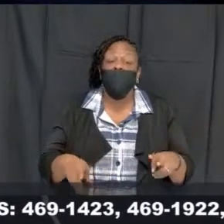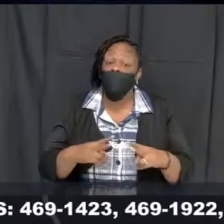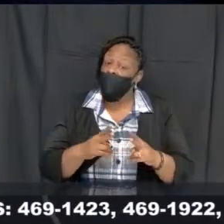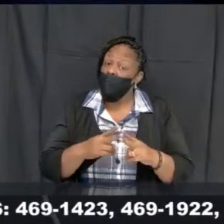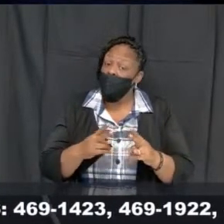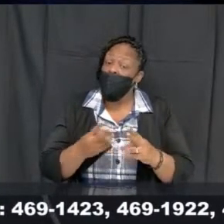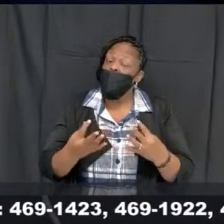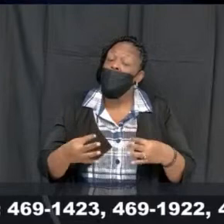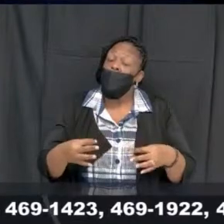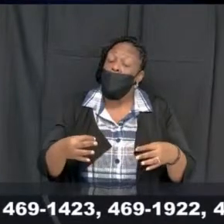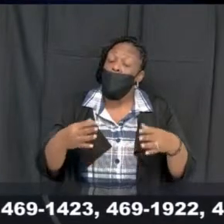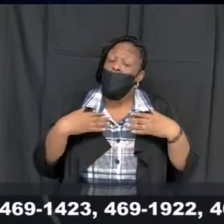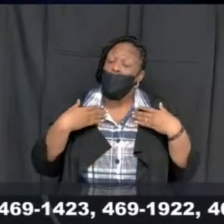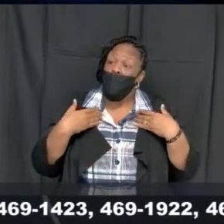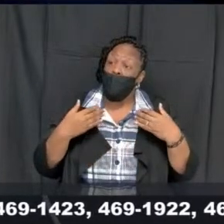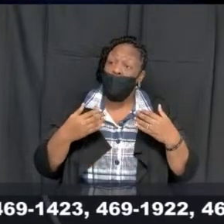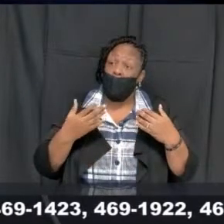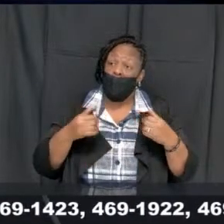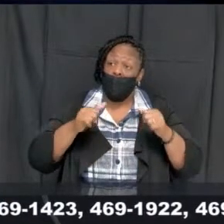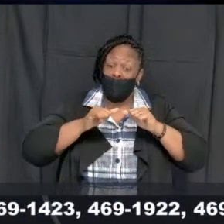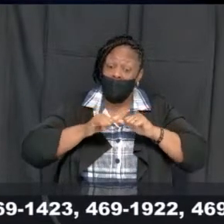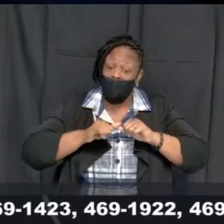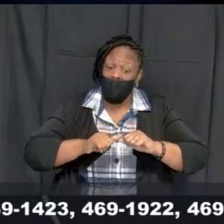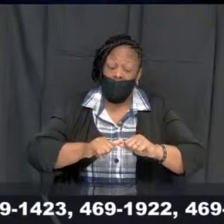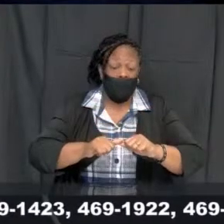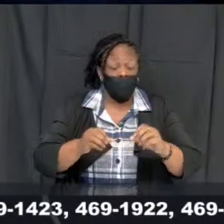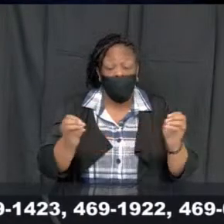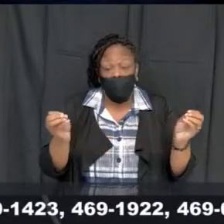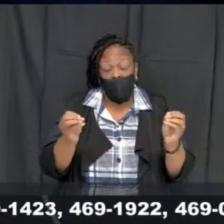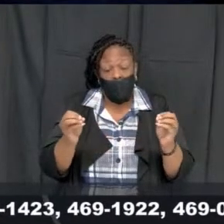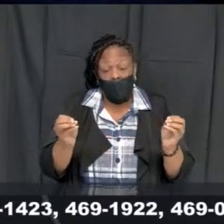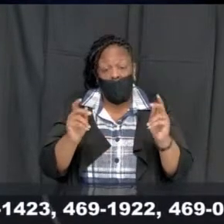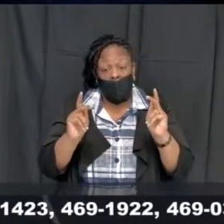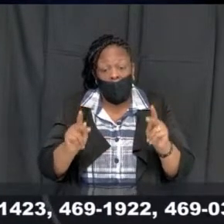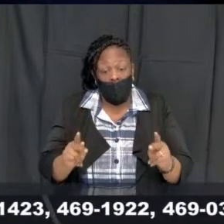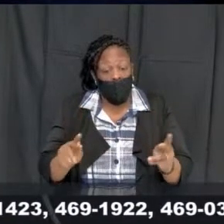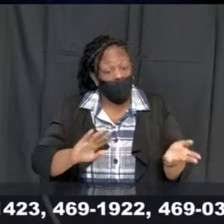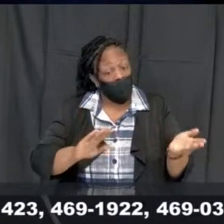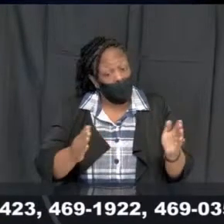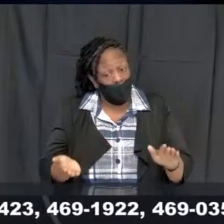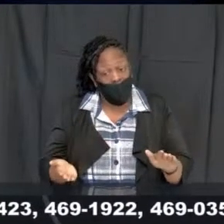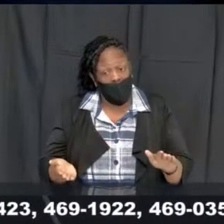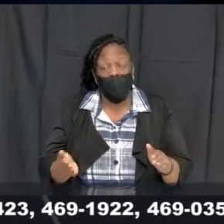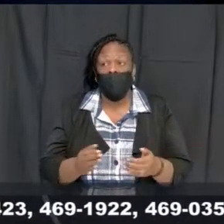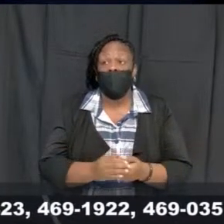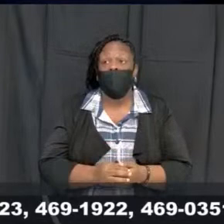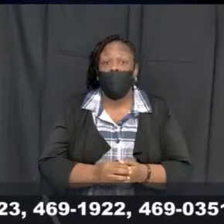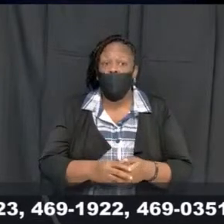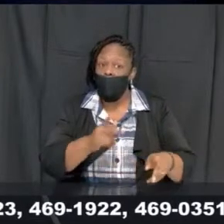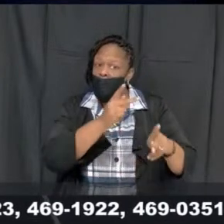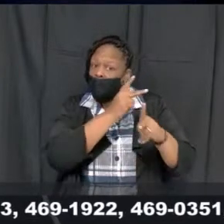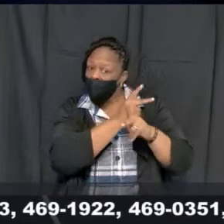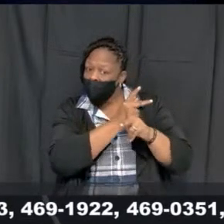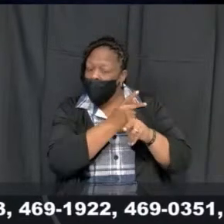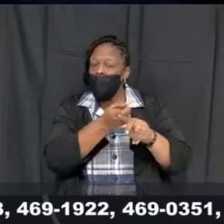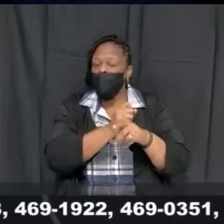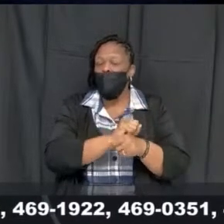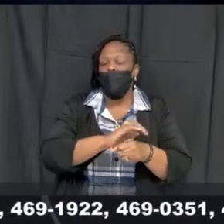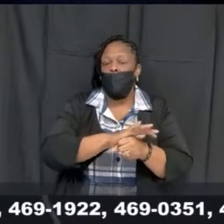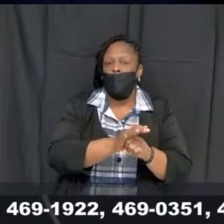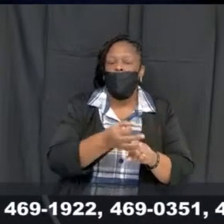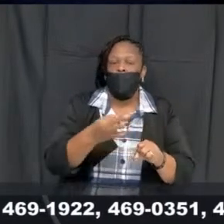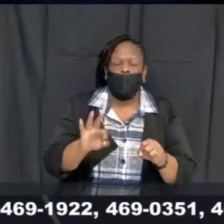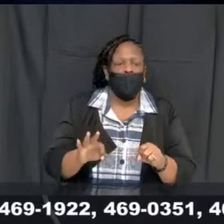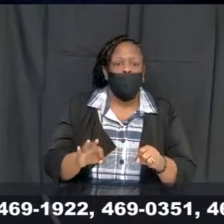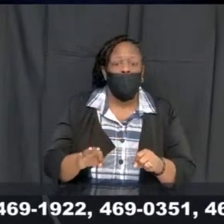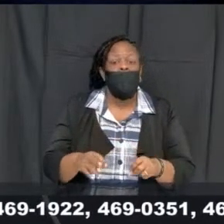One is that we have remained, protected for the past year from COVID in the sense that we've had cases, but we've